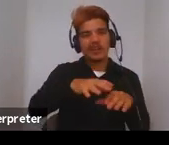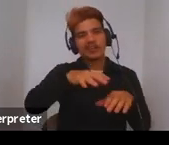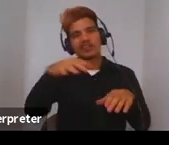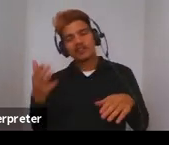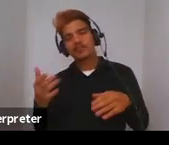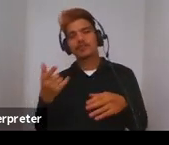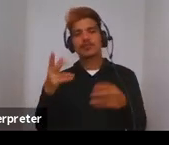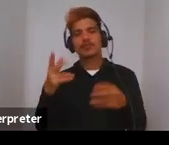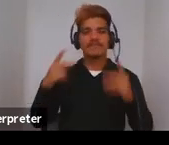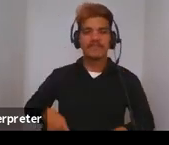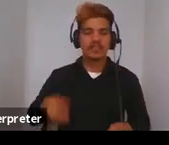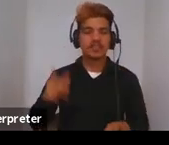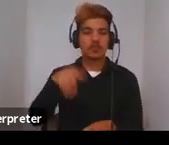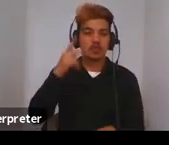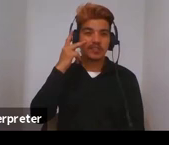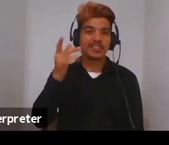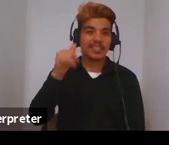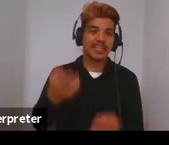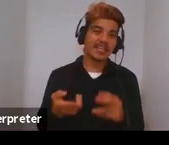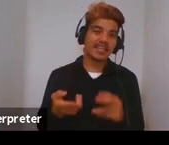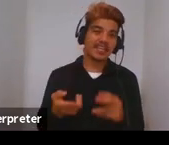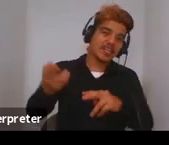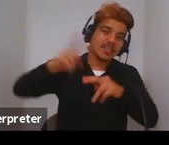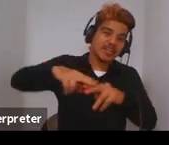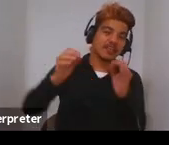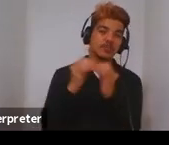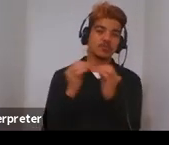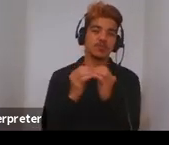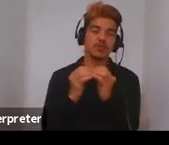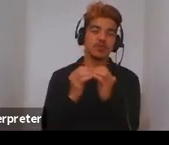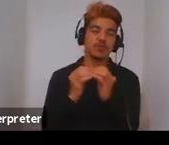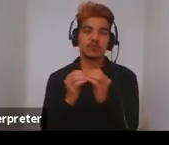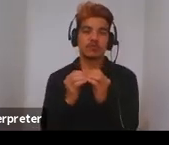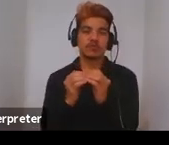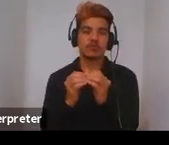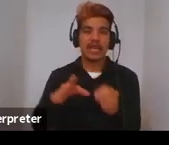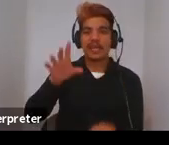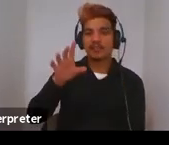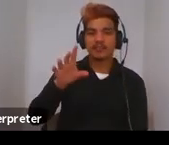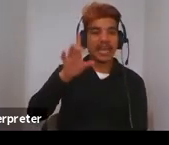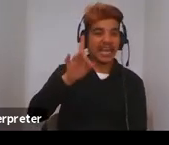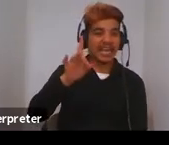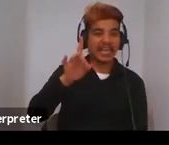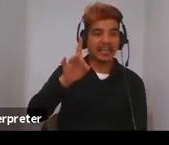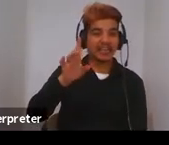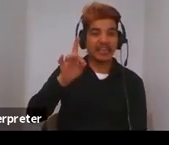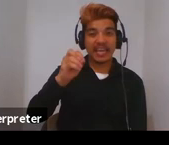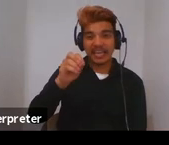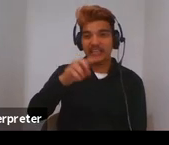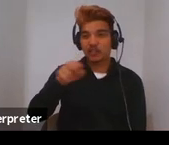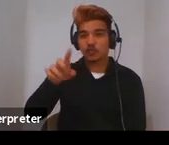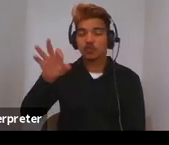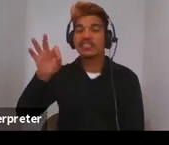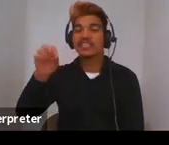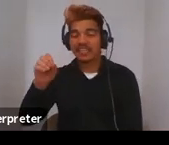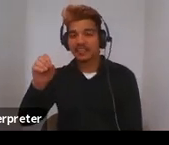violence, you'll see that that increases even more, to up to 80 to 90% of women experience